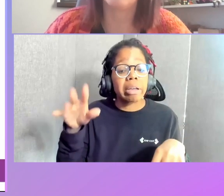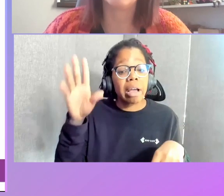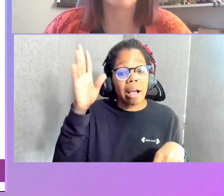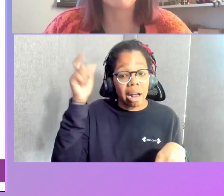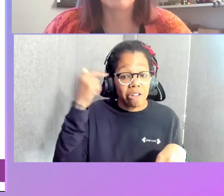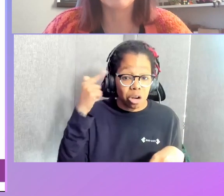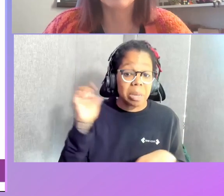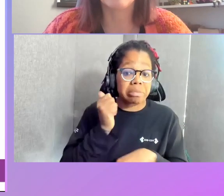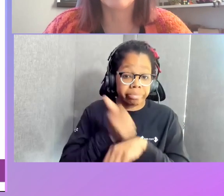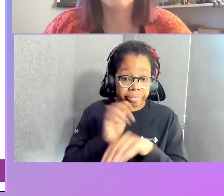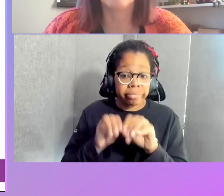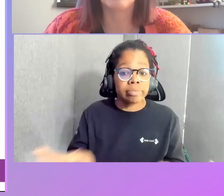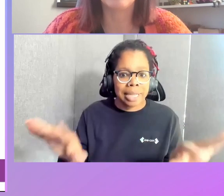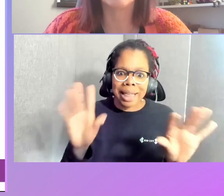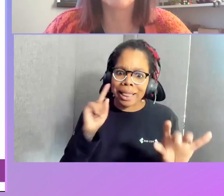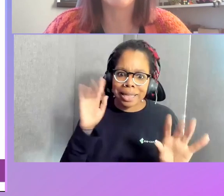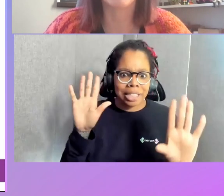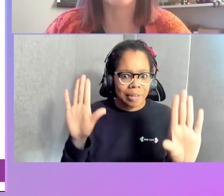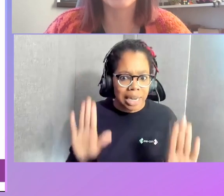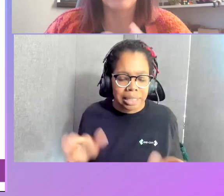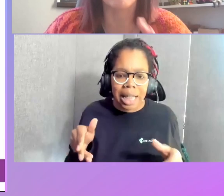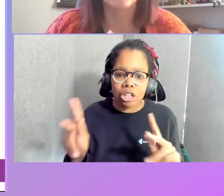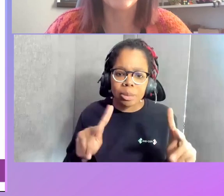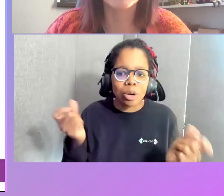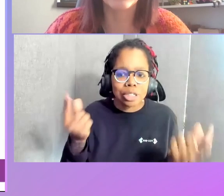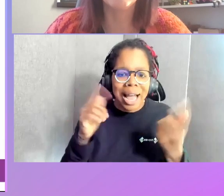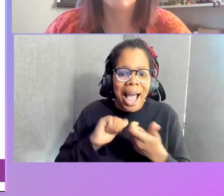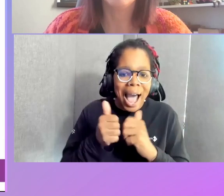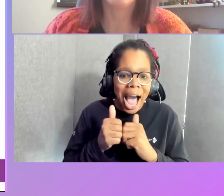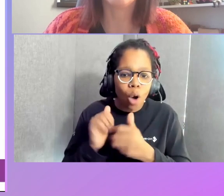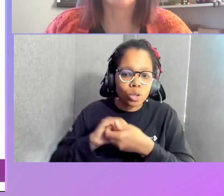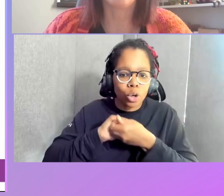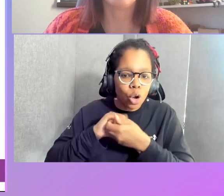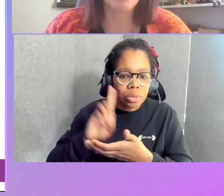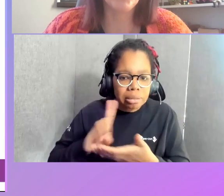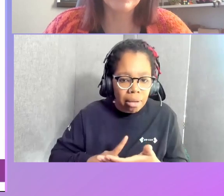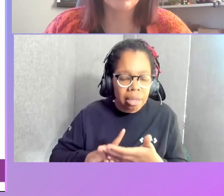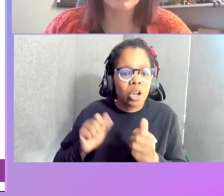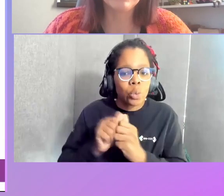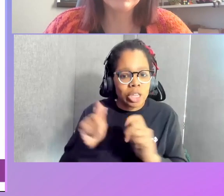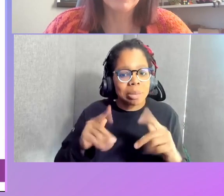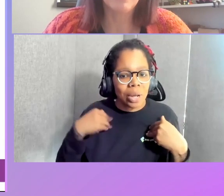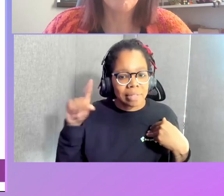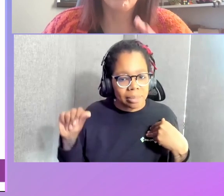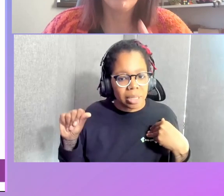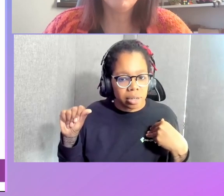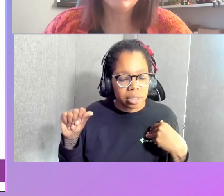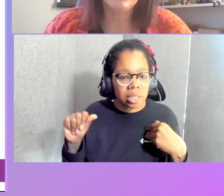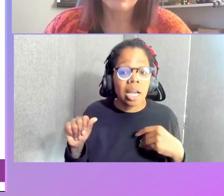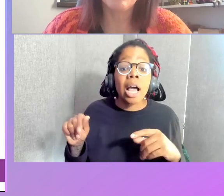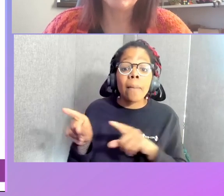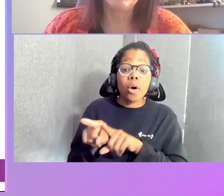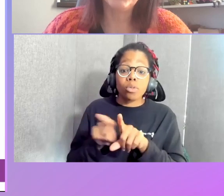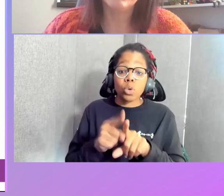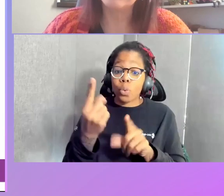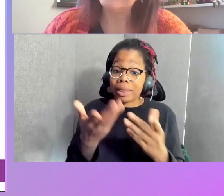that I think is a fantastic thing that allows people to understand how to co-design with people with disabilities. But one thing,